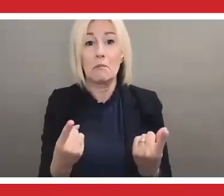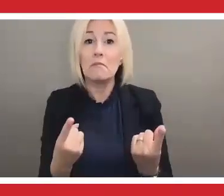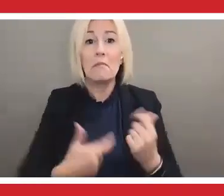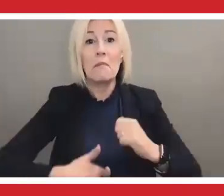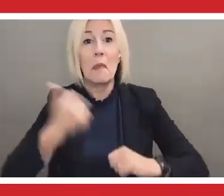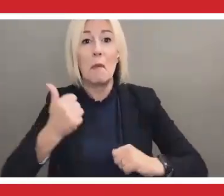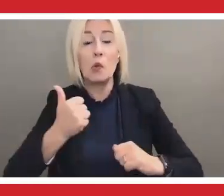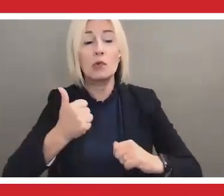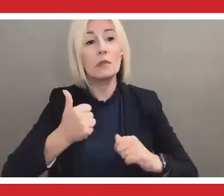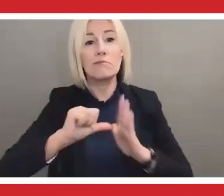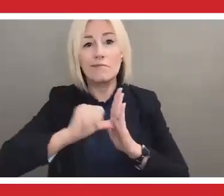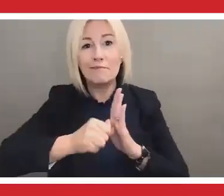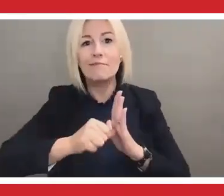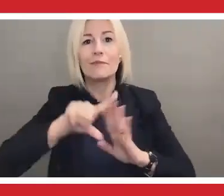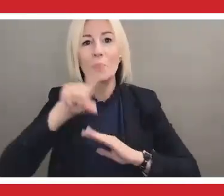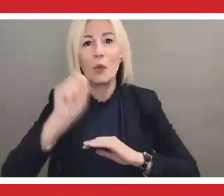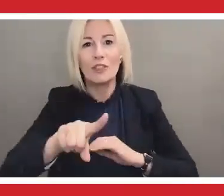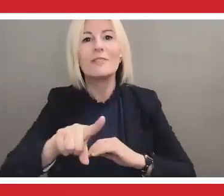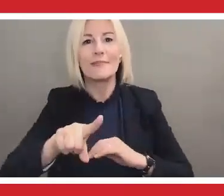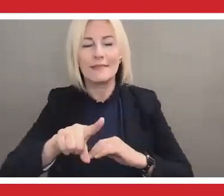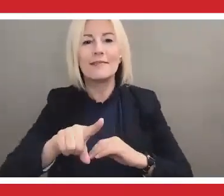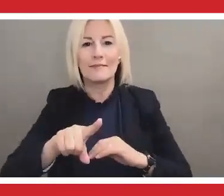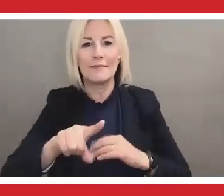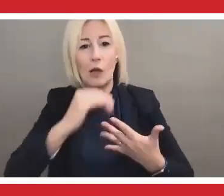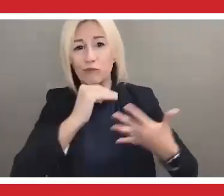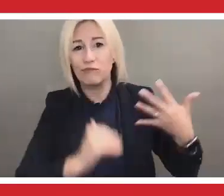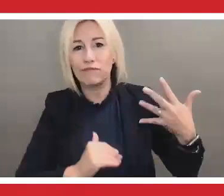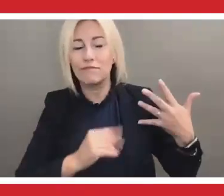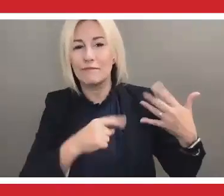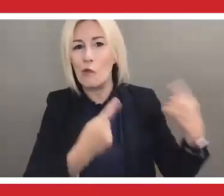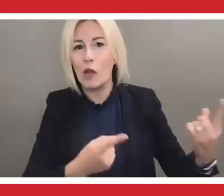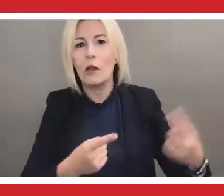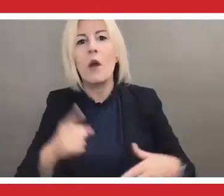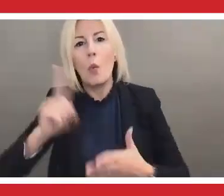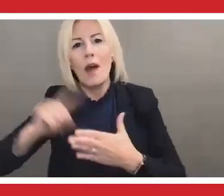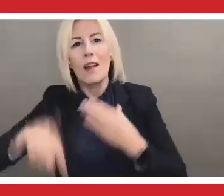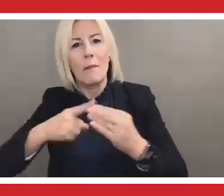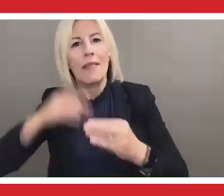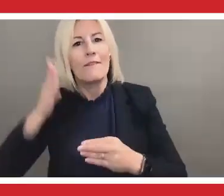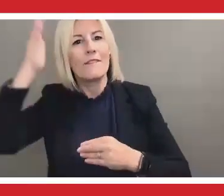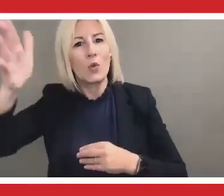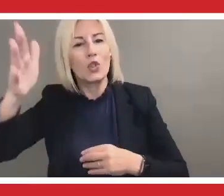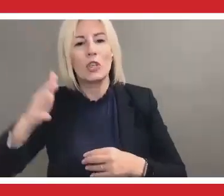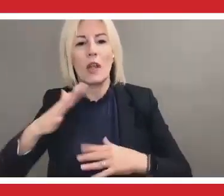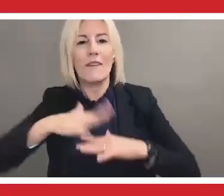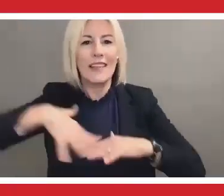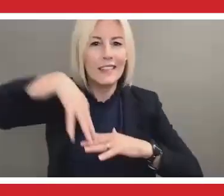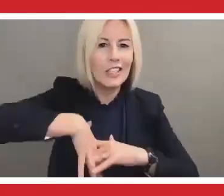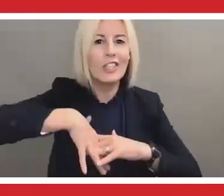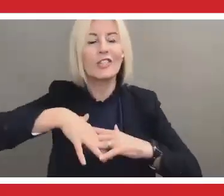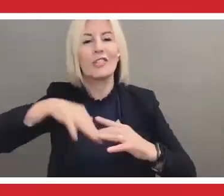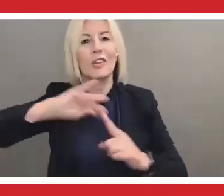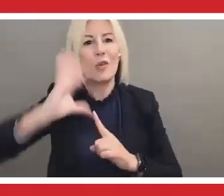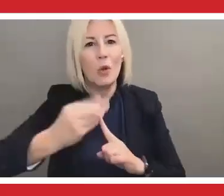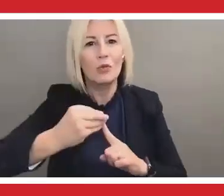highlighted and upvoted question, Vincenzo, in the lines of this is, what about the future of indigenous culture and languages in this world?